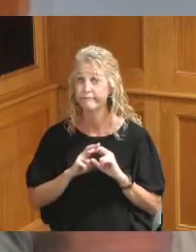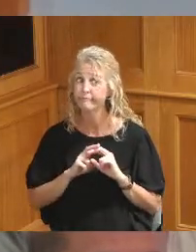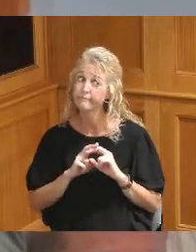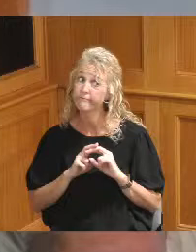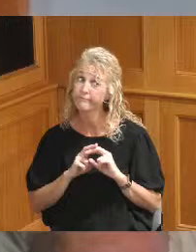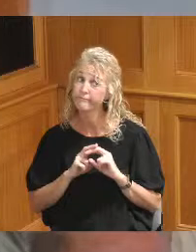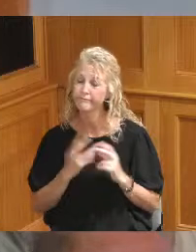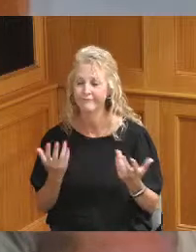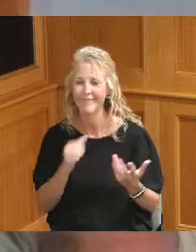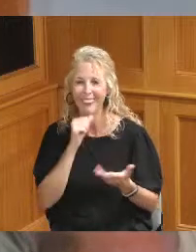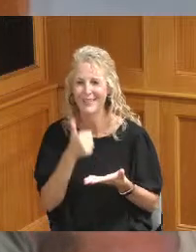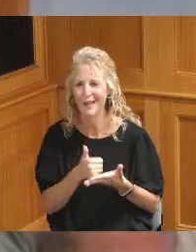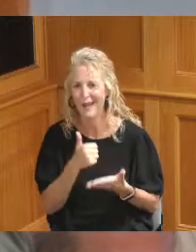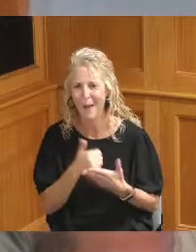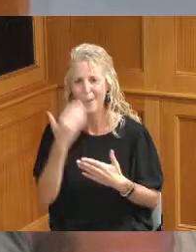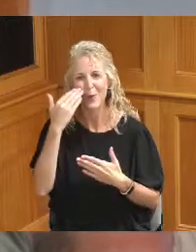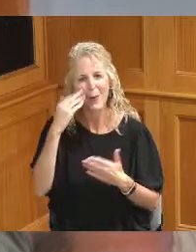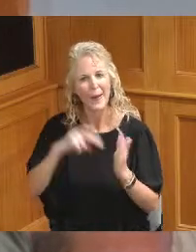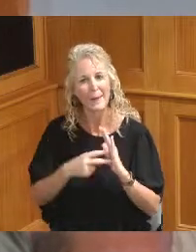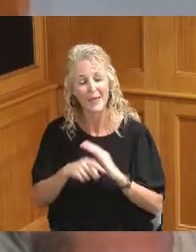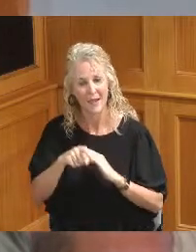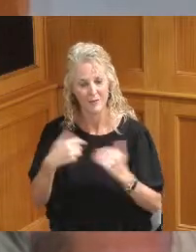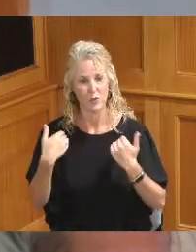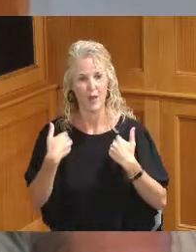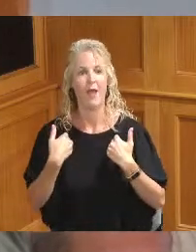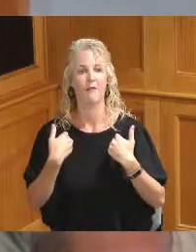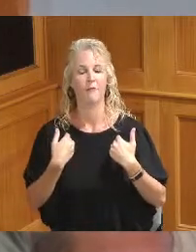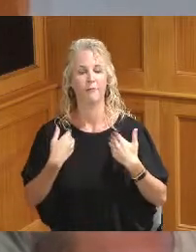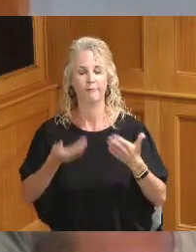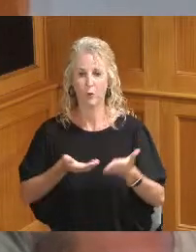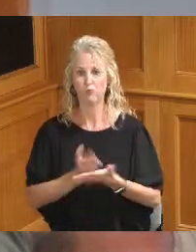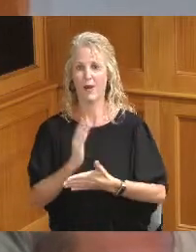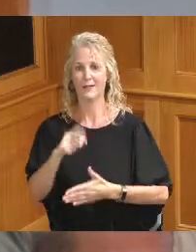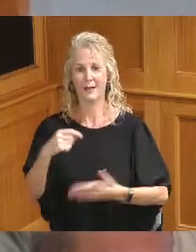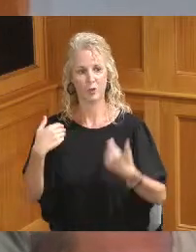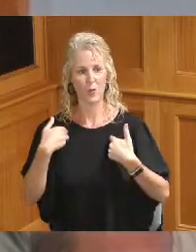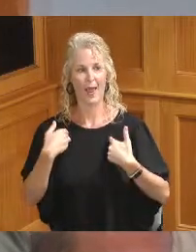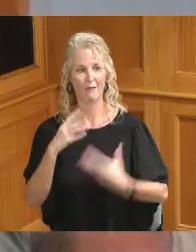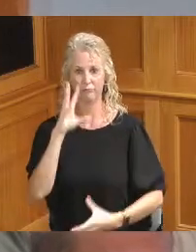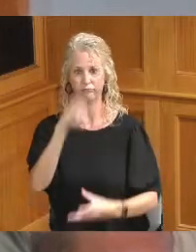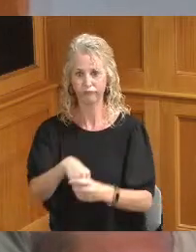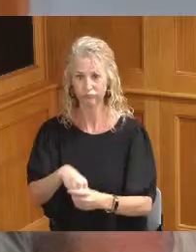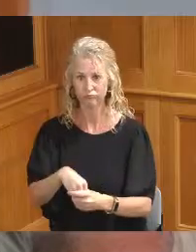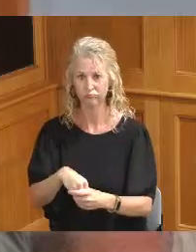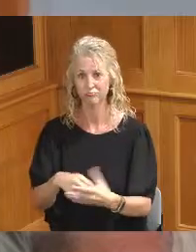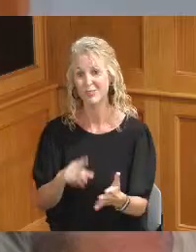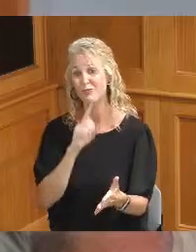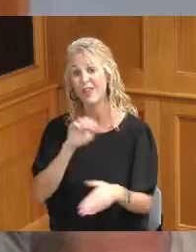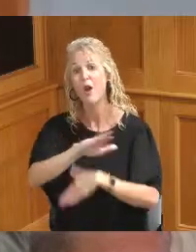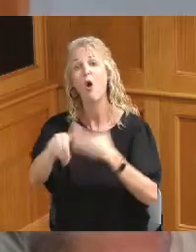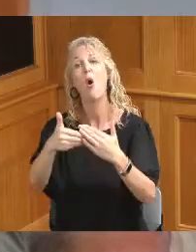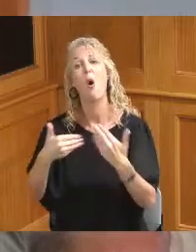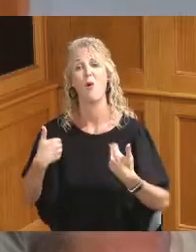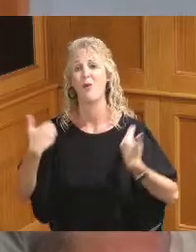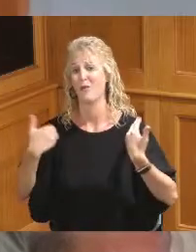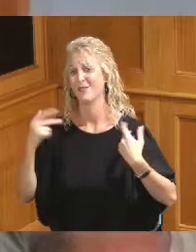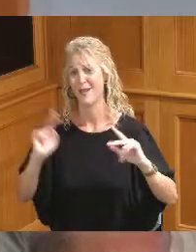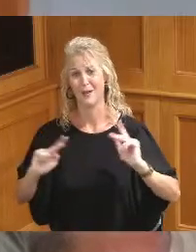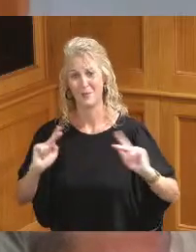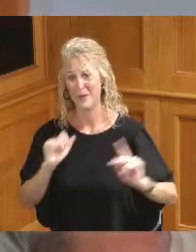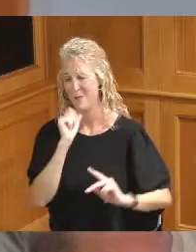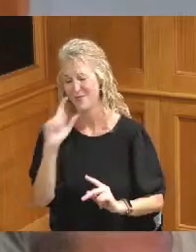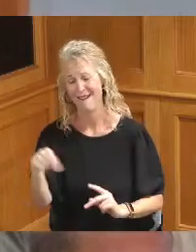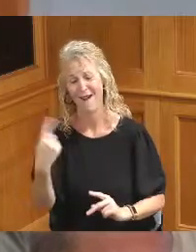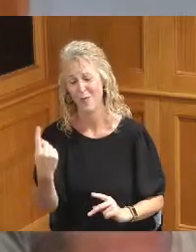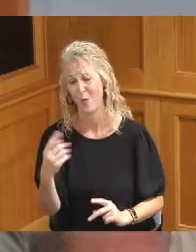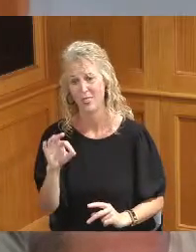So actually creating that safe space for them to speak, and just understanding the things that foster youth, and honestly all youth, that all youth go through. It